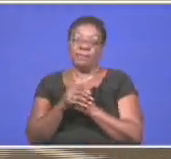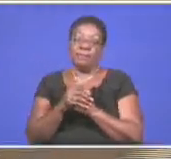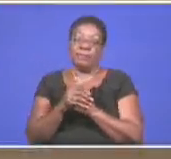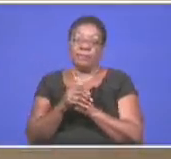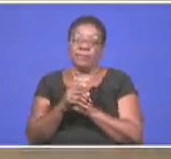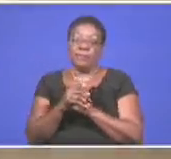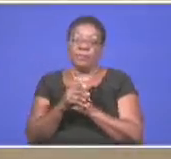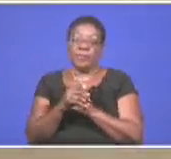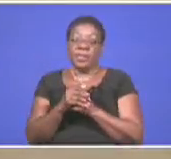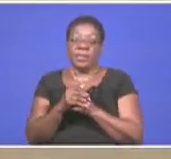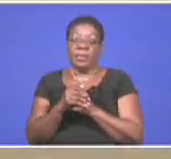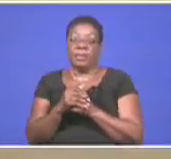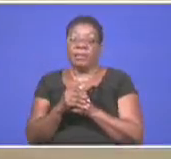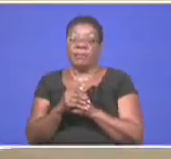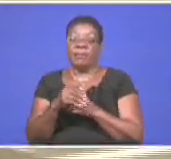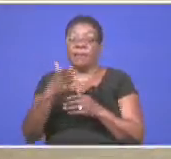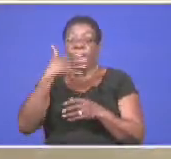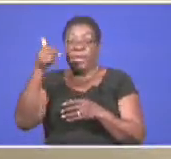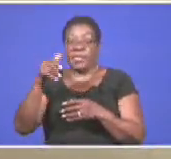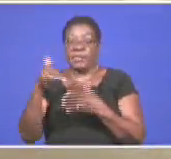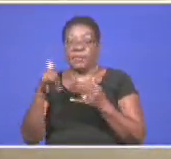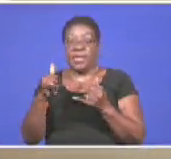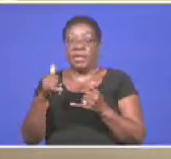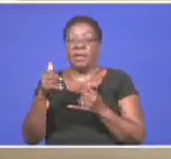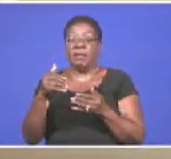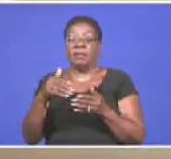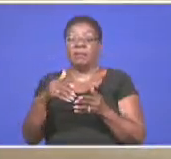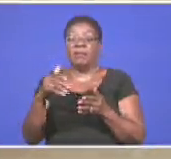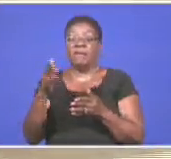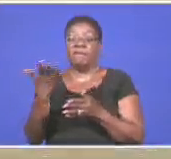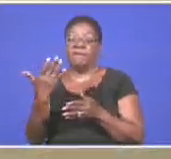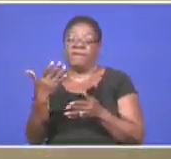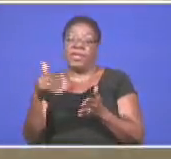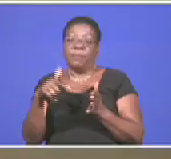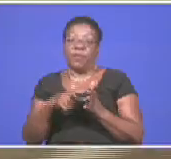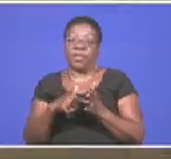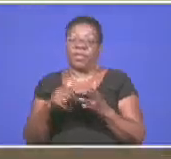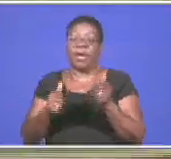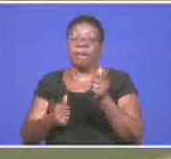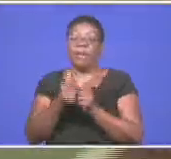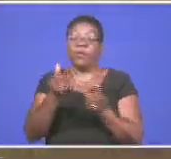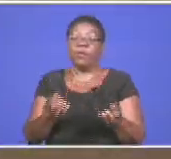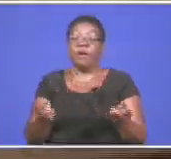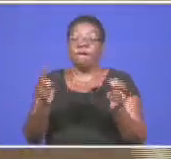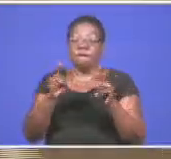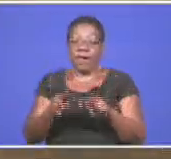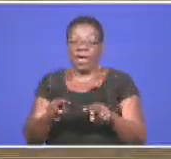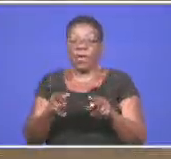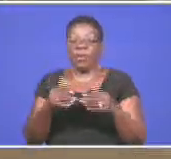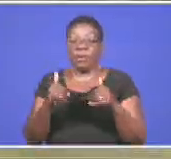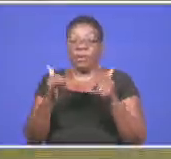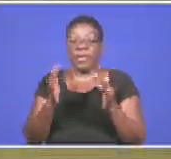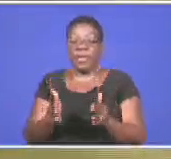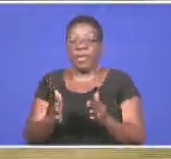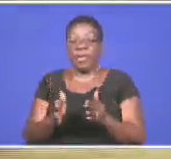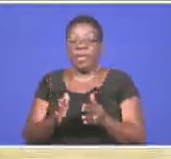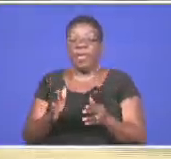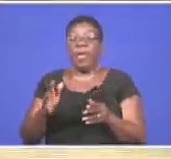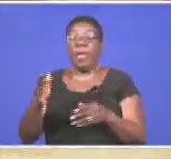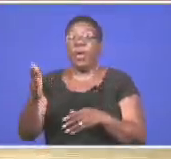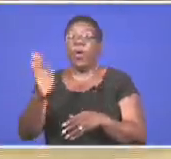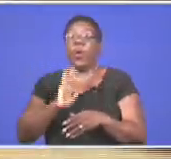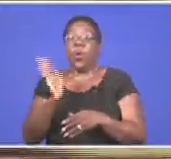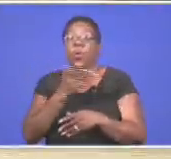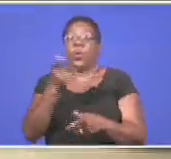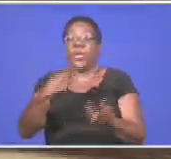Edgecombe scored a game-high 15 points and was named Most Valuable Player. We came with 5 players, so we had to conserve energy and be able to